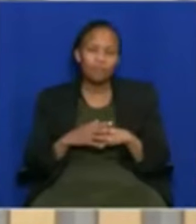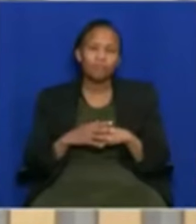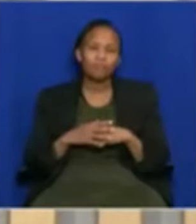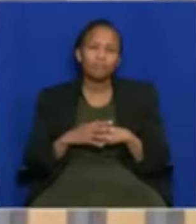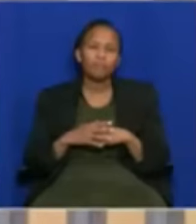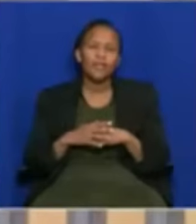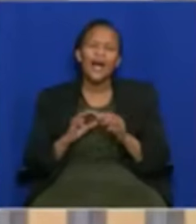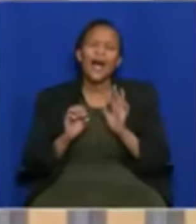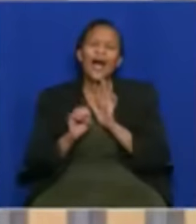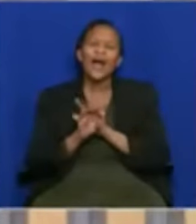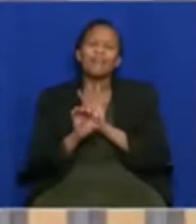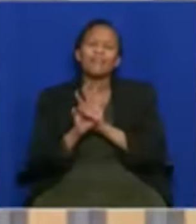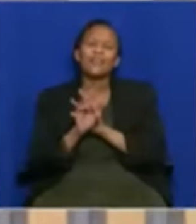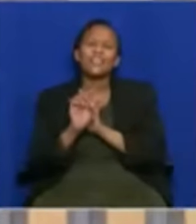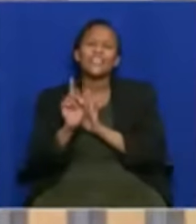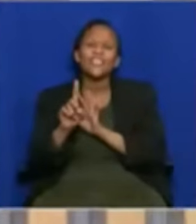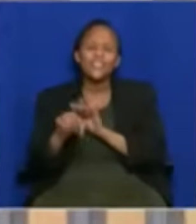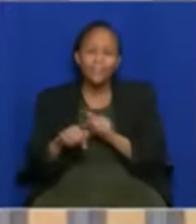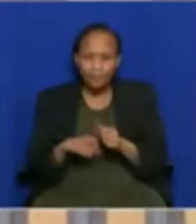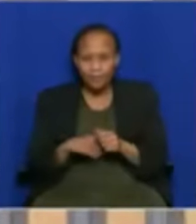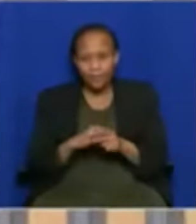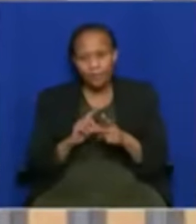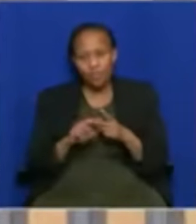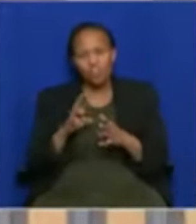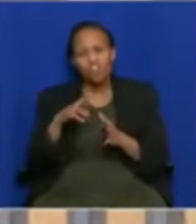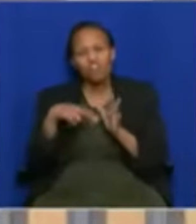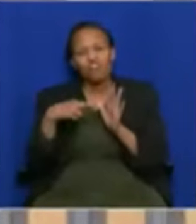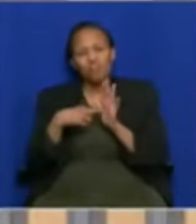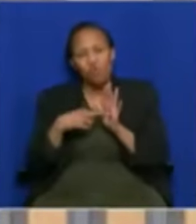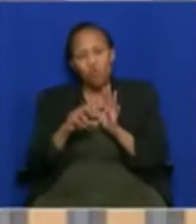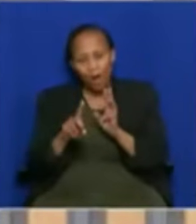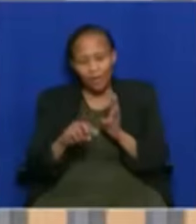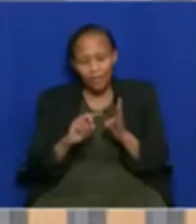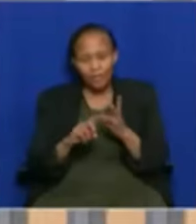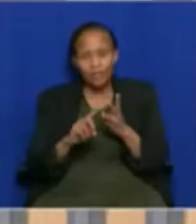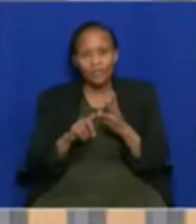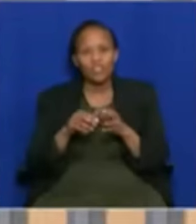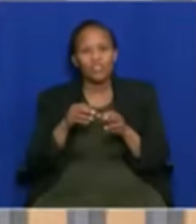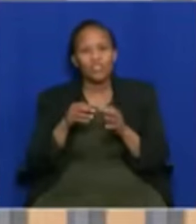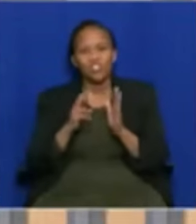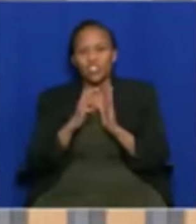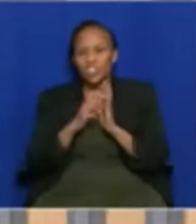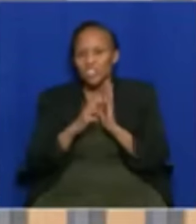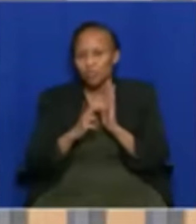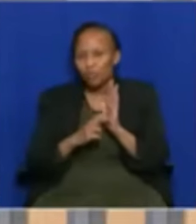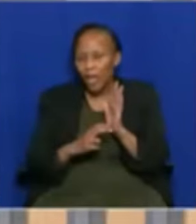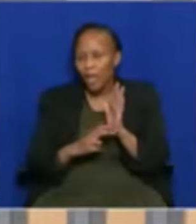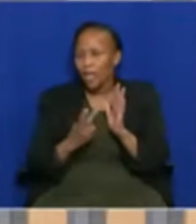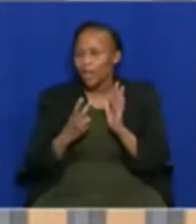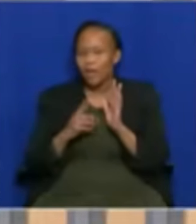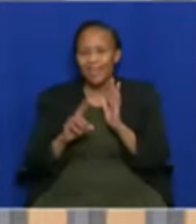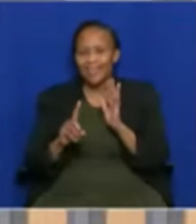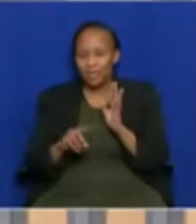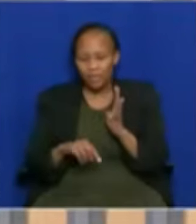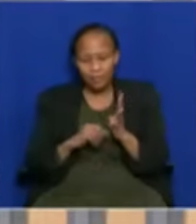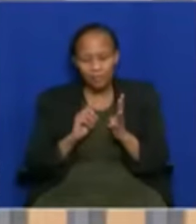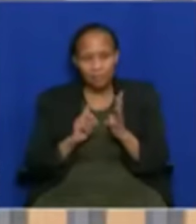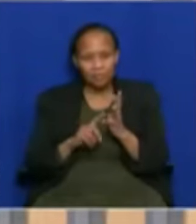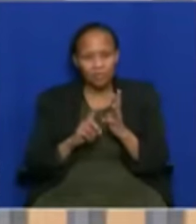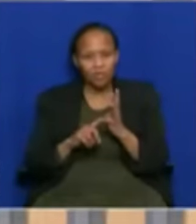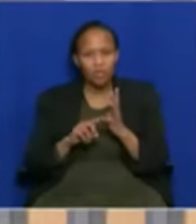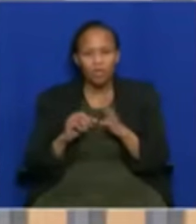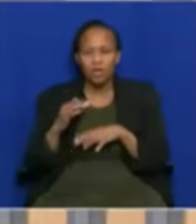What did this role, what are the descriptions? What is the description of the role? Did it allow for civilians from outside